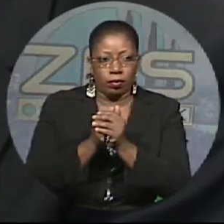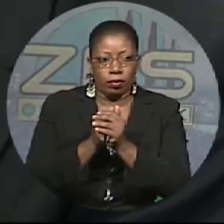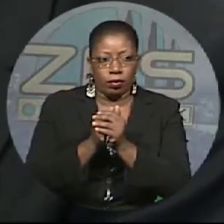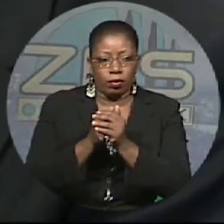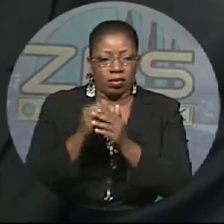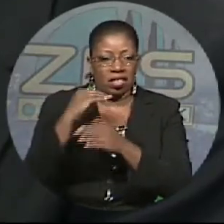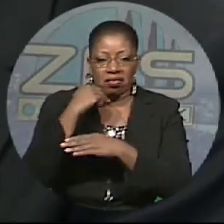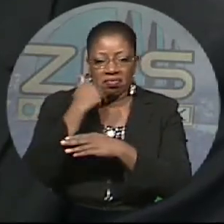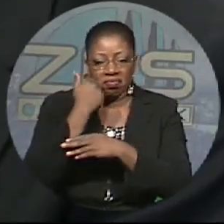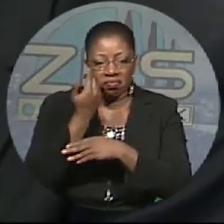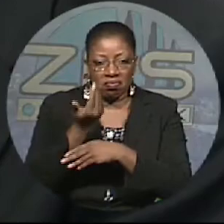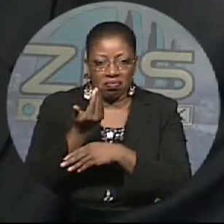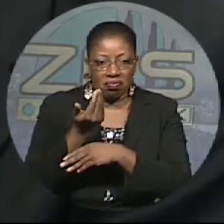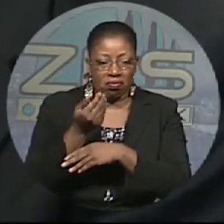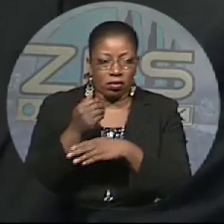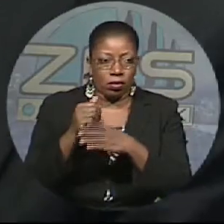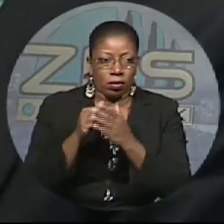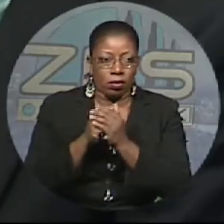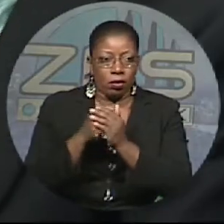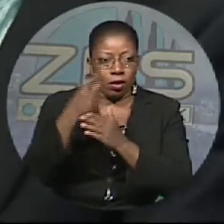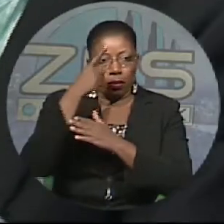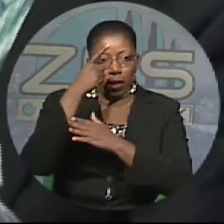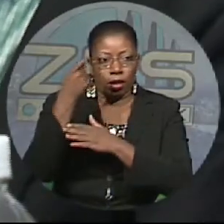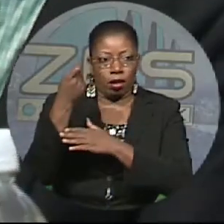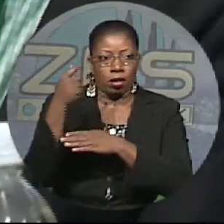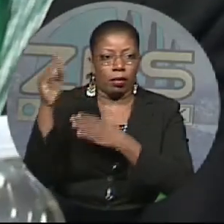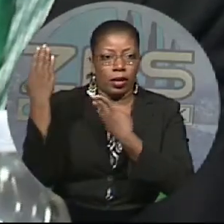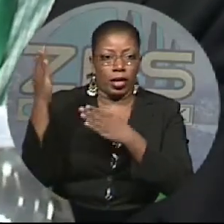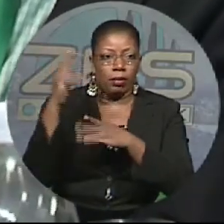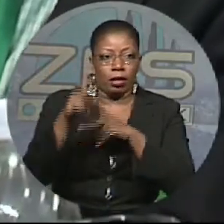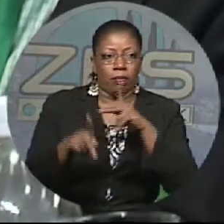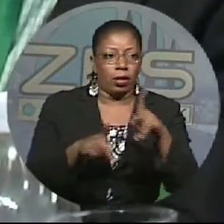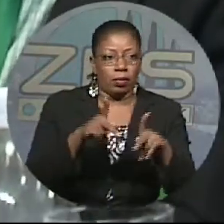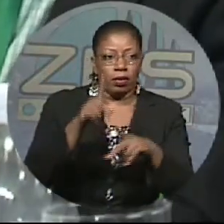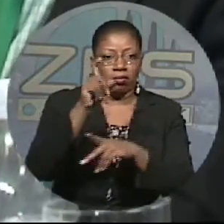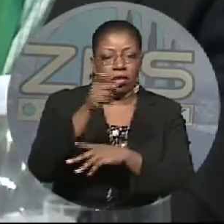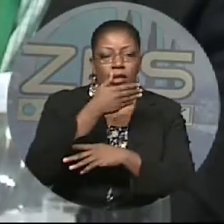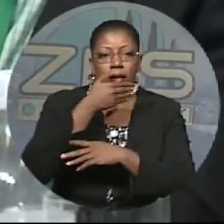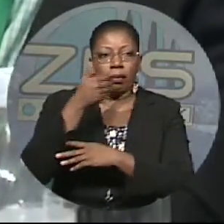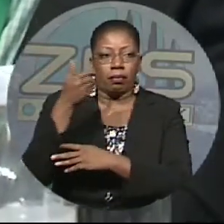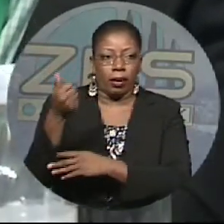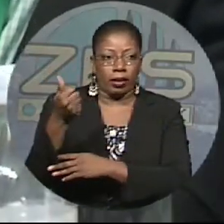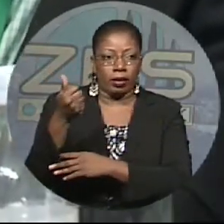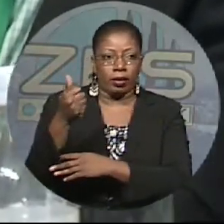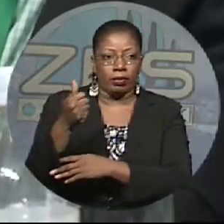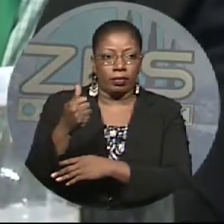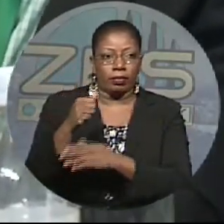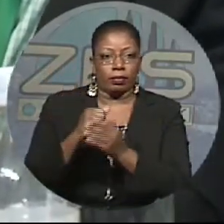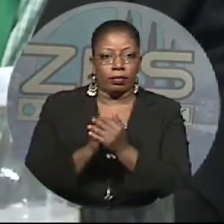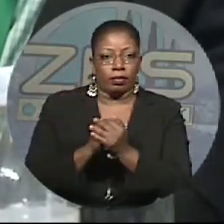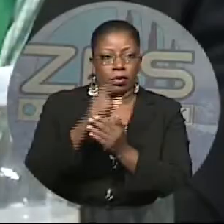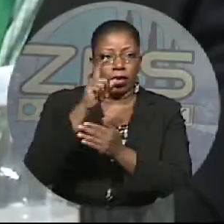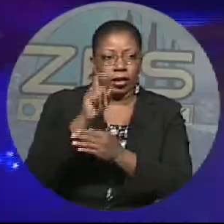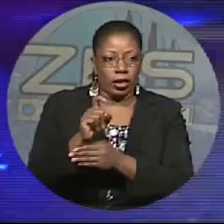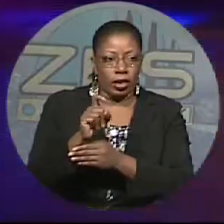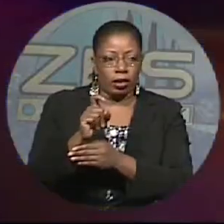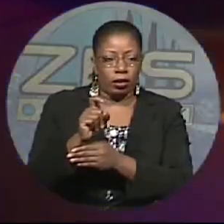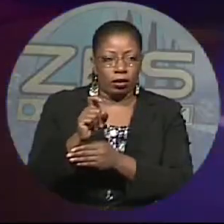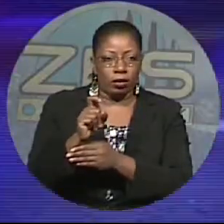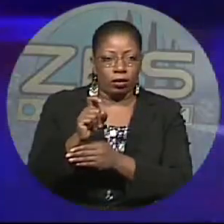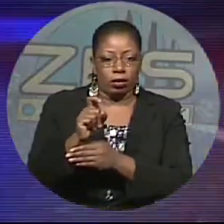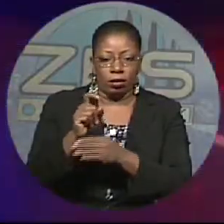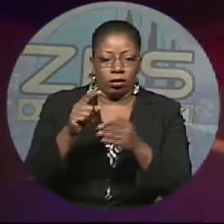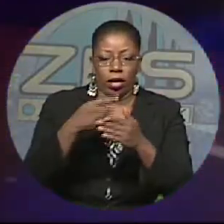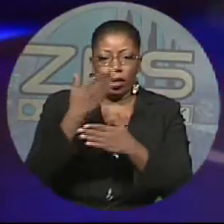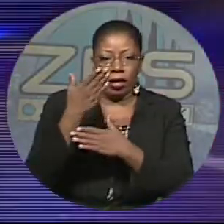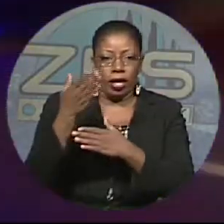It's a shame. Because the Bahamian people deserve better. They deserve his hand to the drawing board